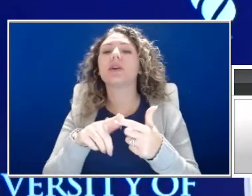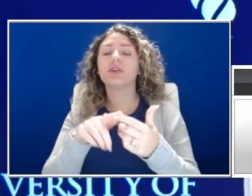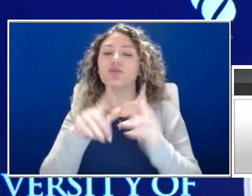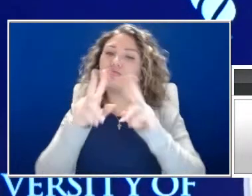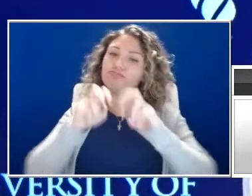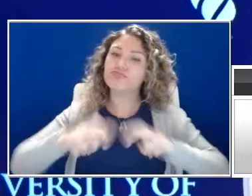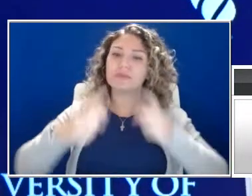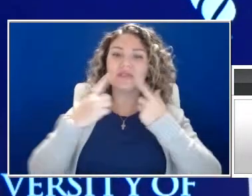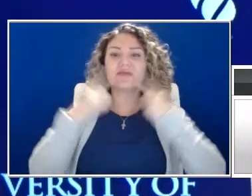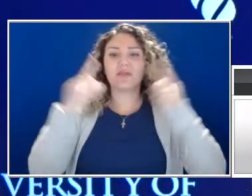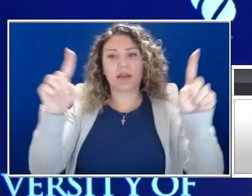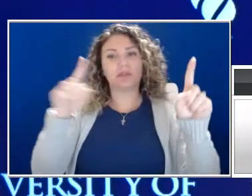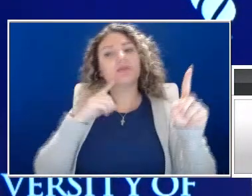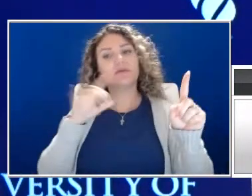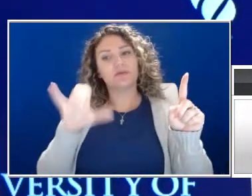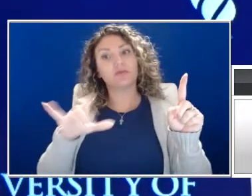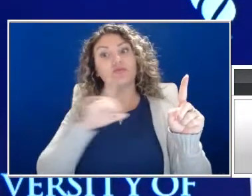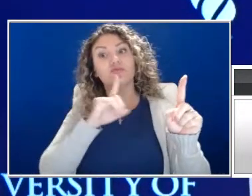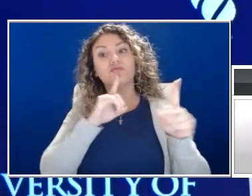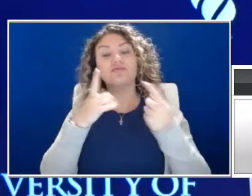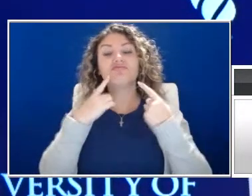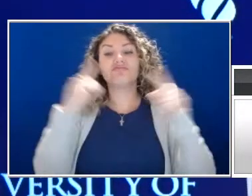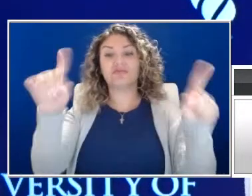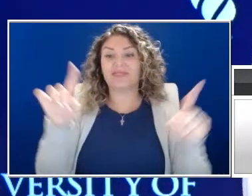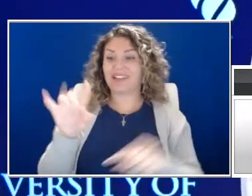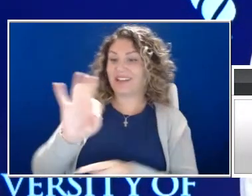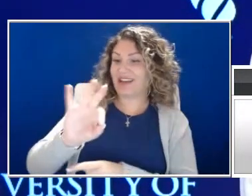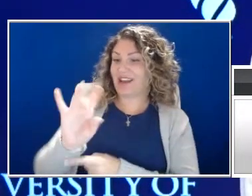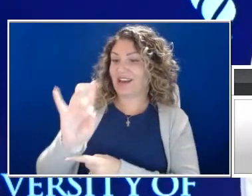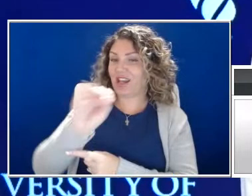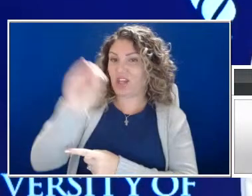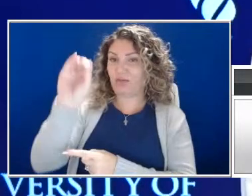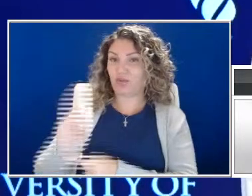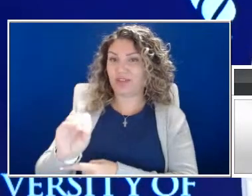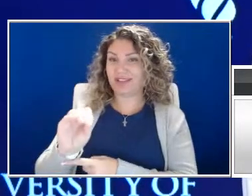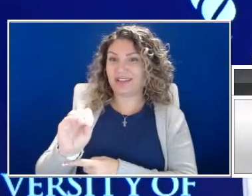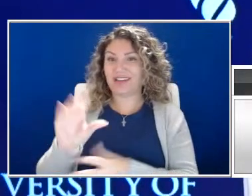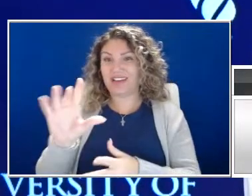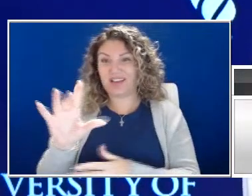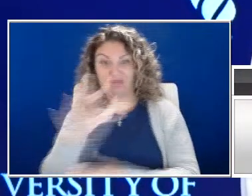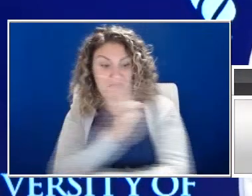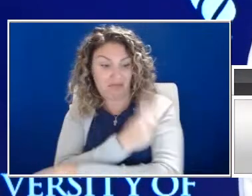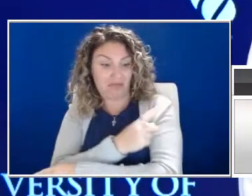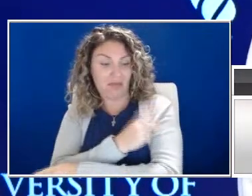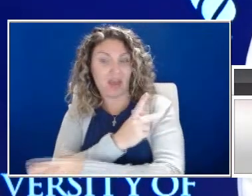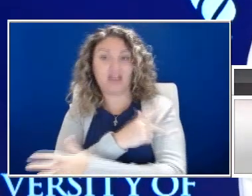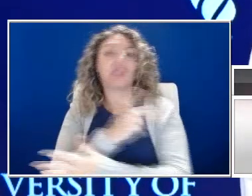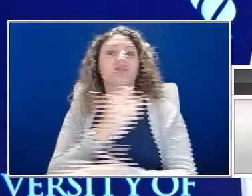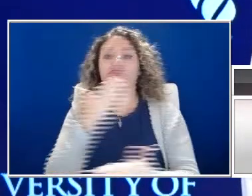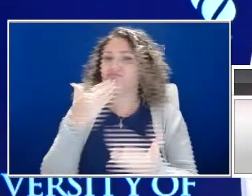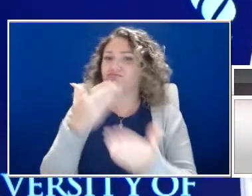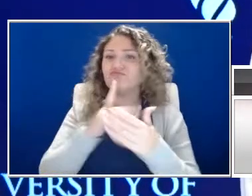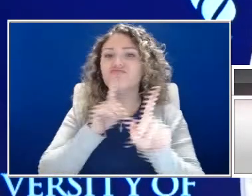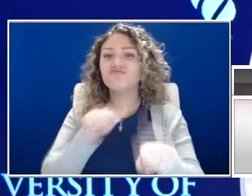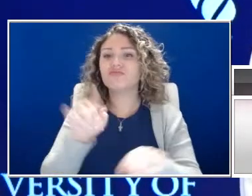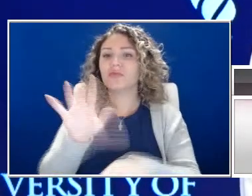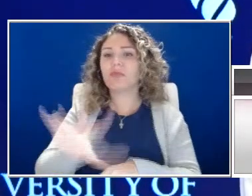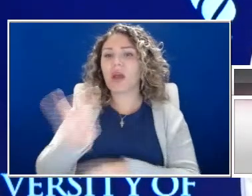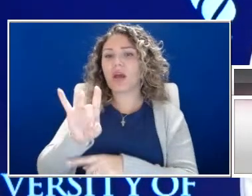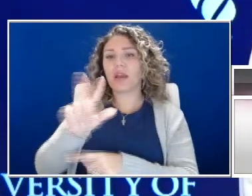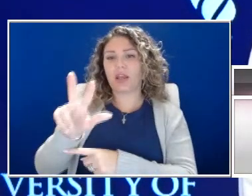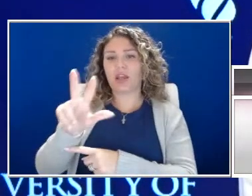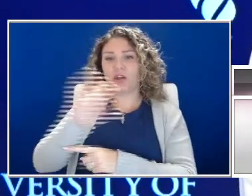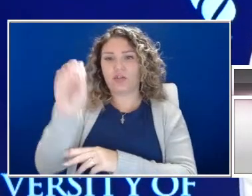very effective therapy. 98%, just shy of 98% of patients having responses, about 83% complete